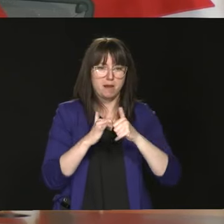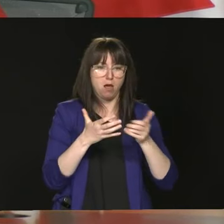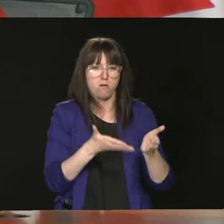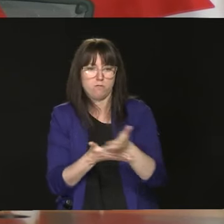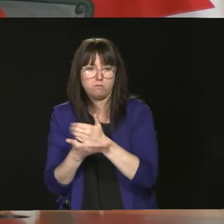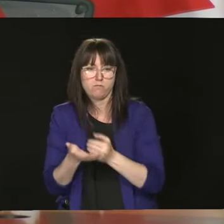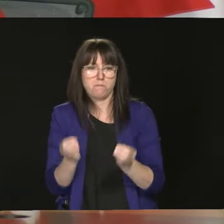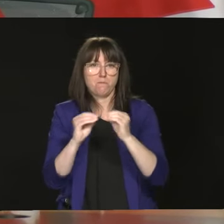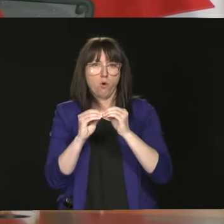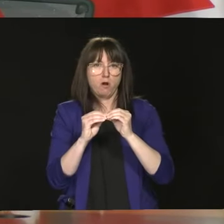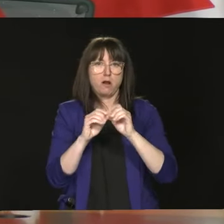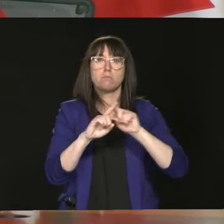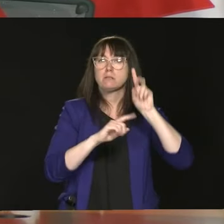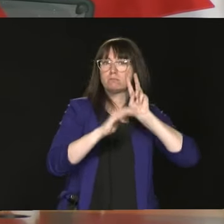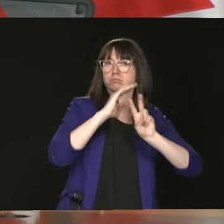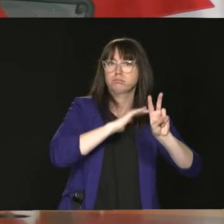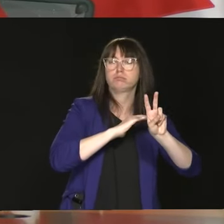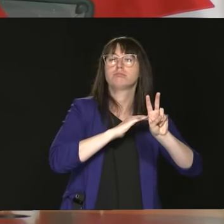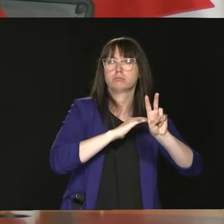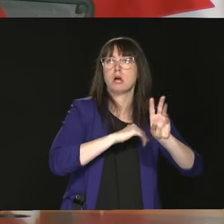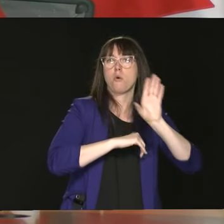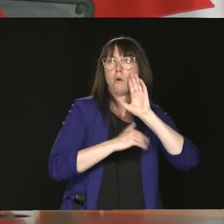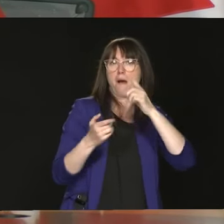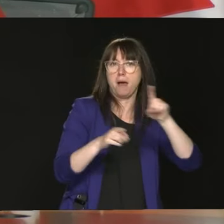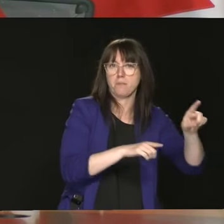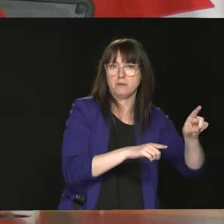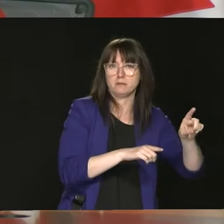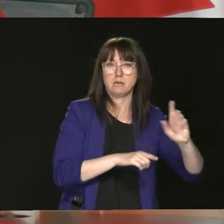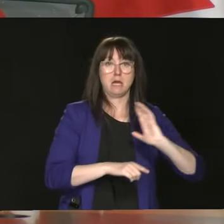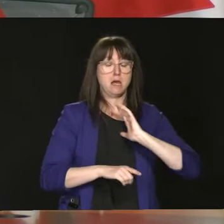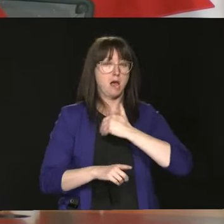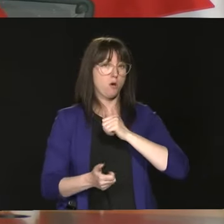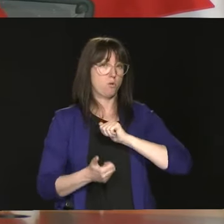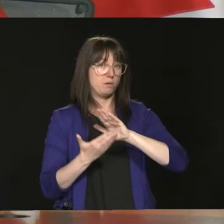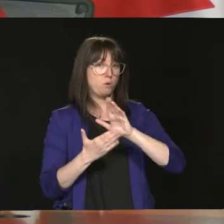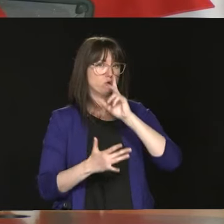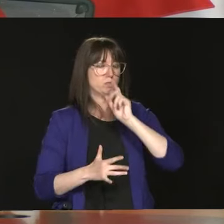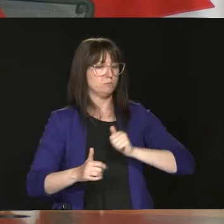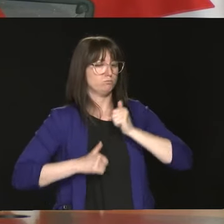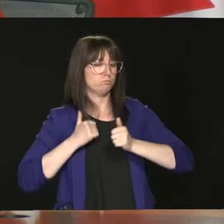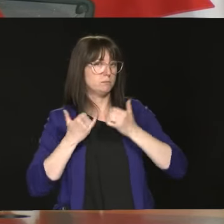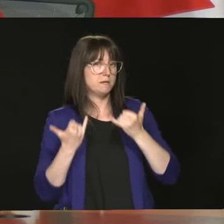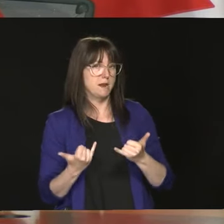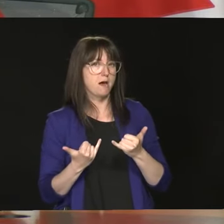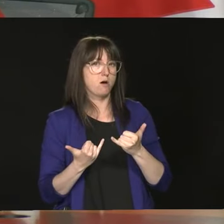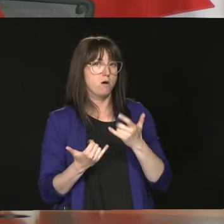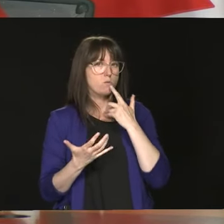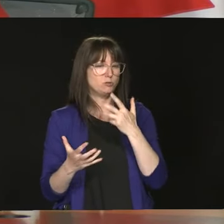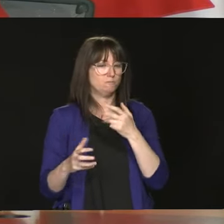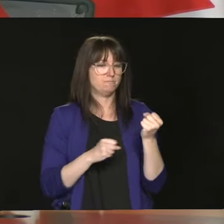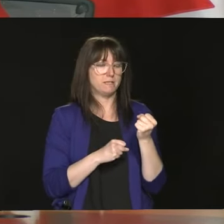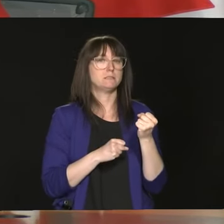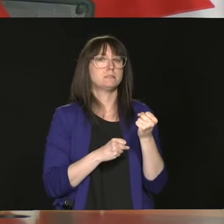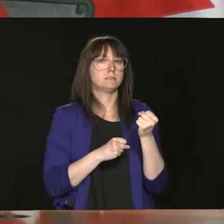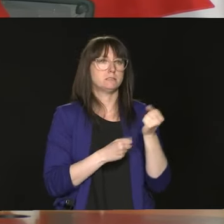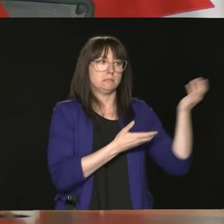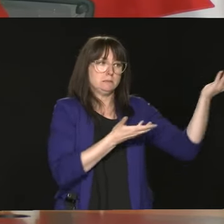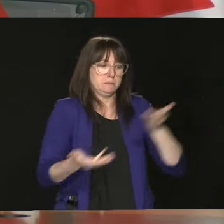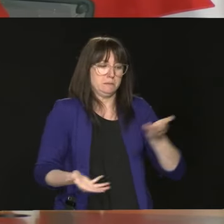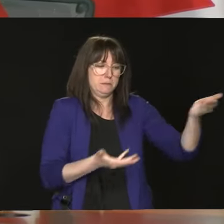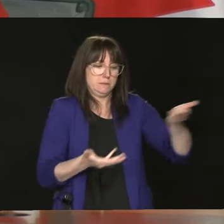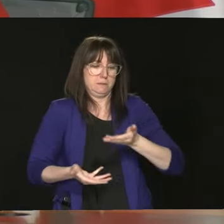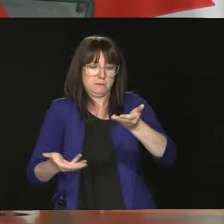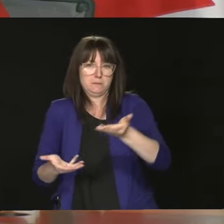challenges. The aggressive approach that we are taking to expeditiously bring home supplies means that we